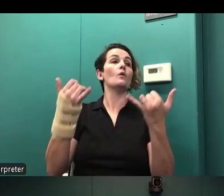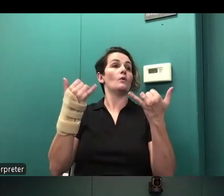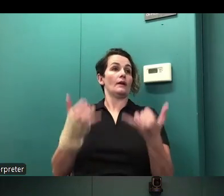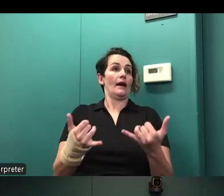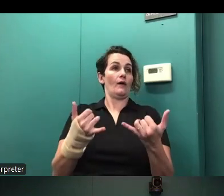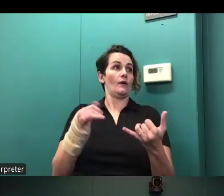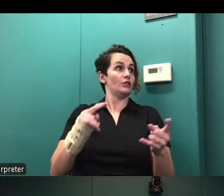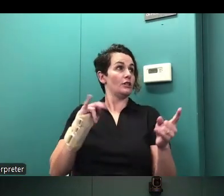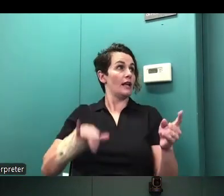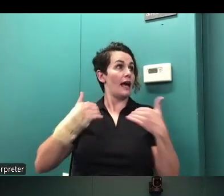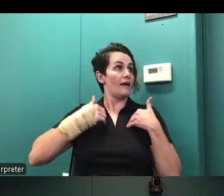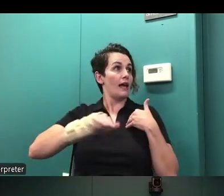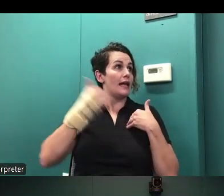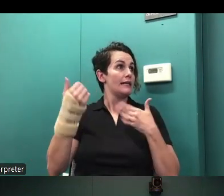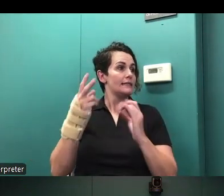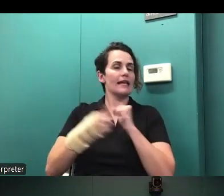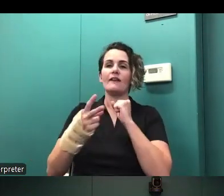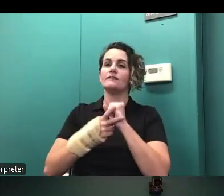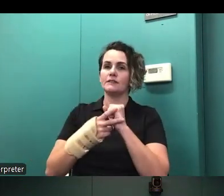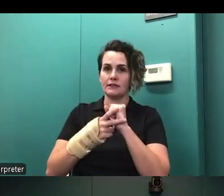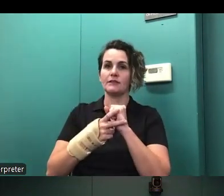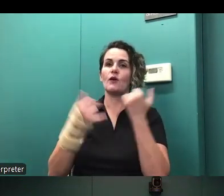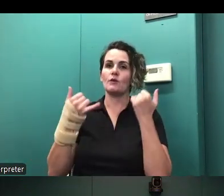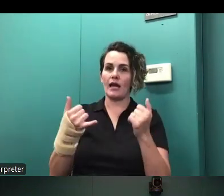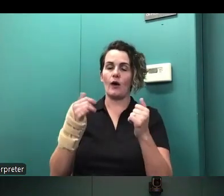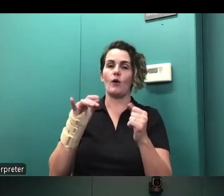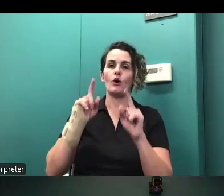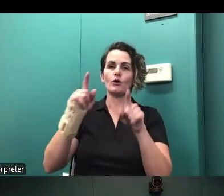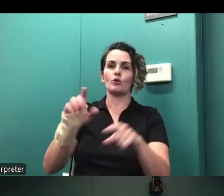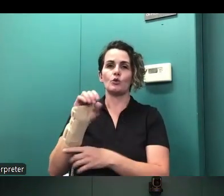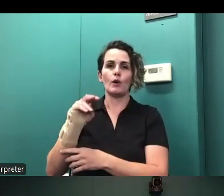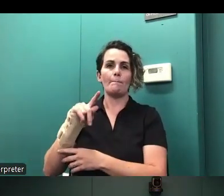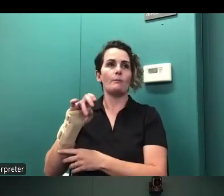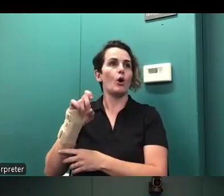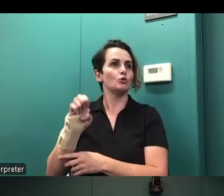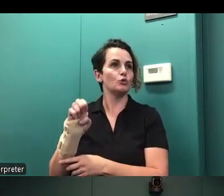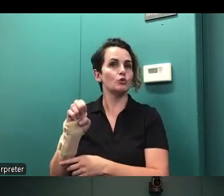Jenny, do you have any templates saved from yours? I do. Good. So now she goes to compose.